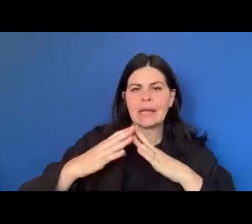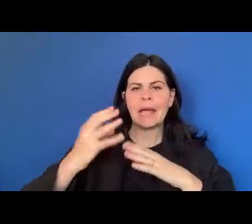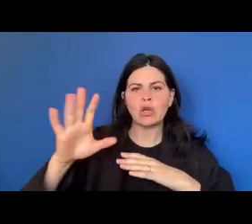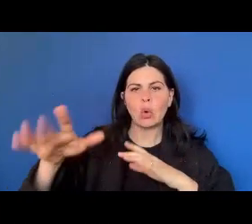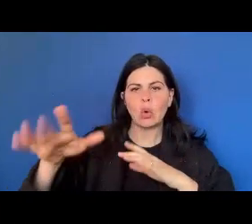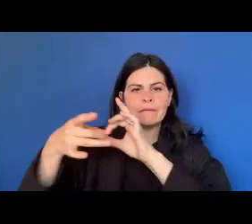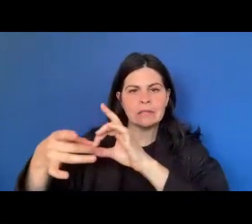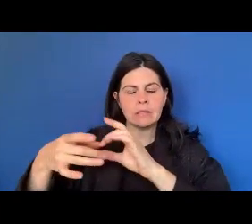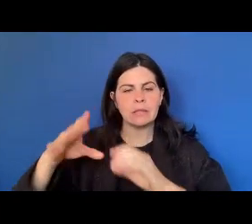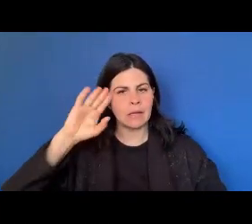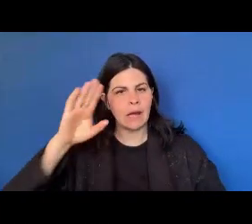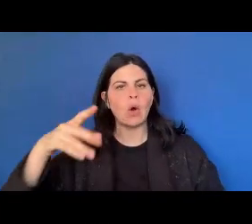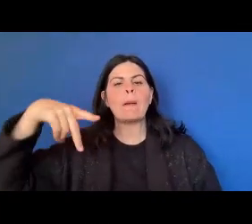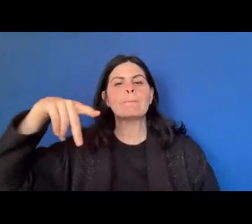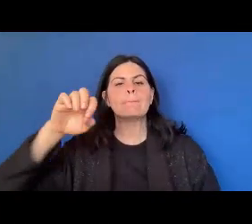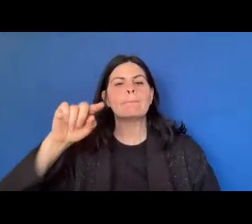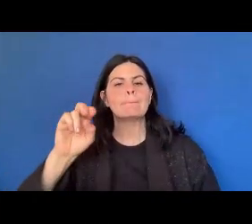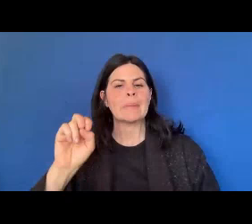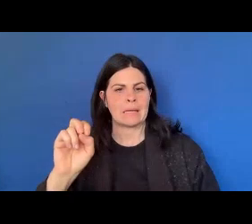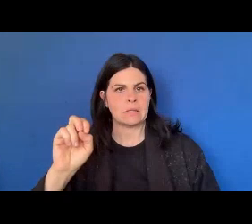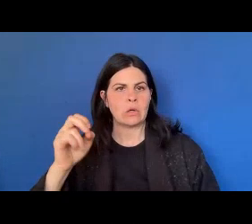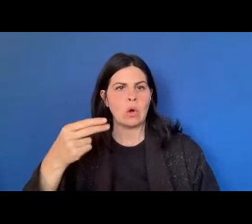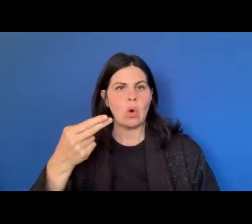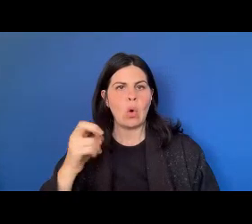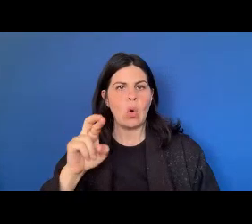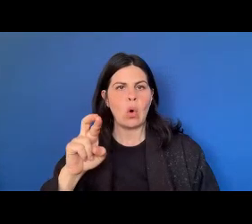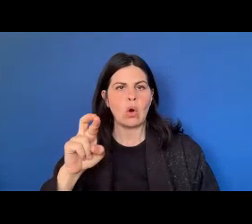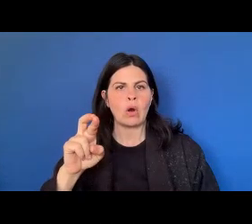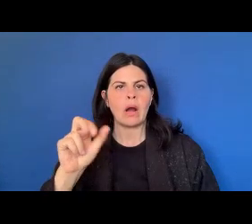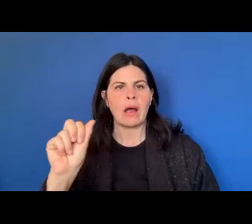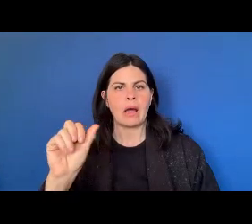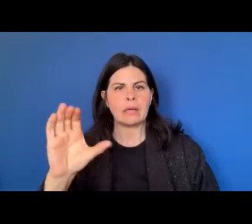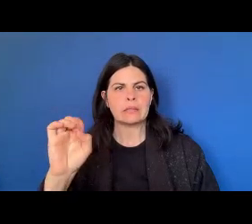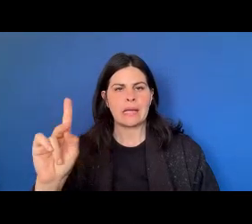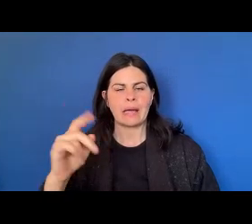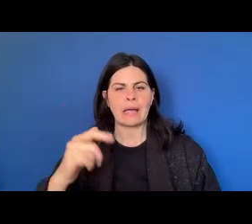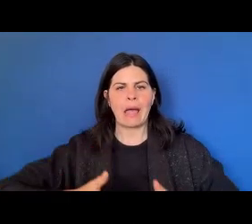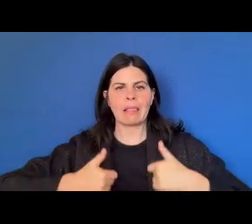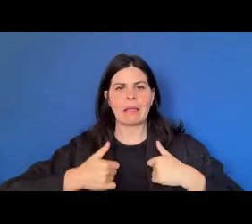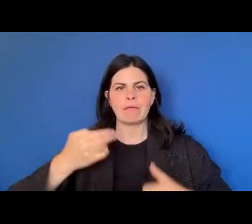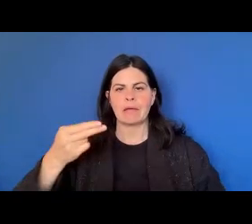Yeah, my name is Pete Horacek. I live in Hemet,